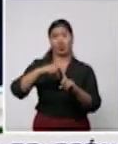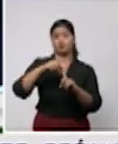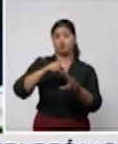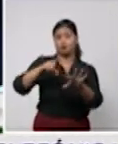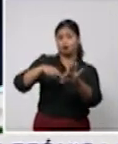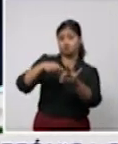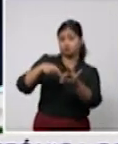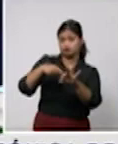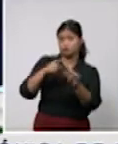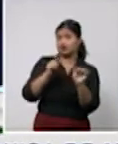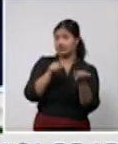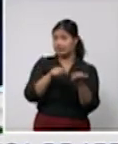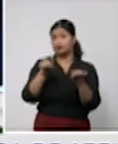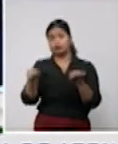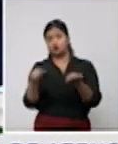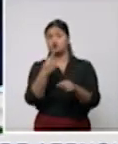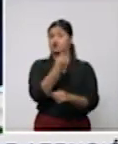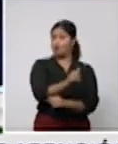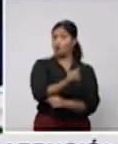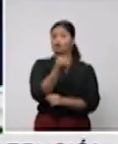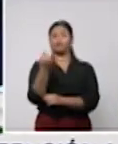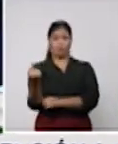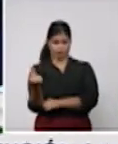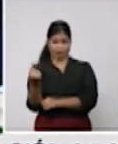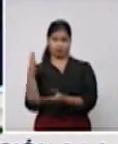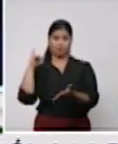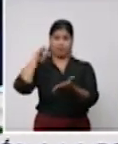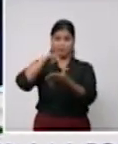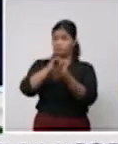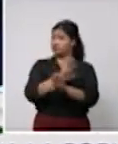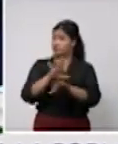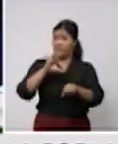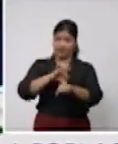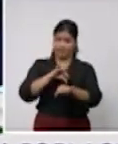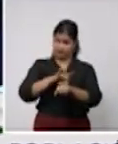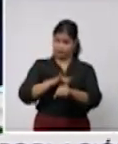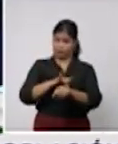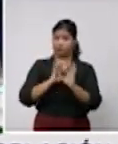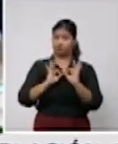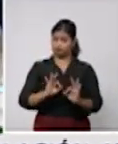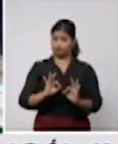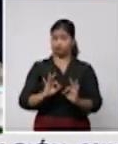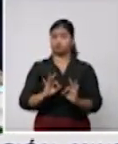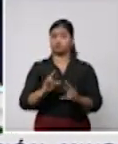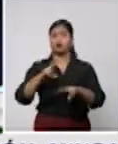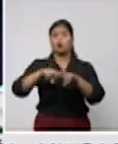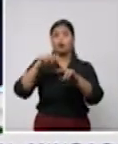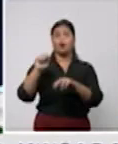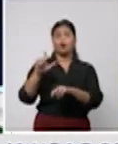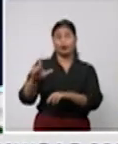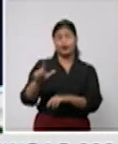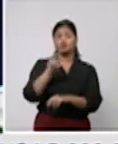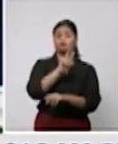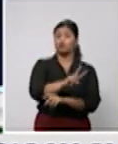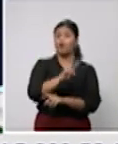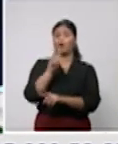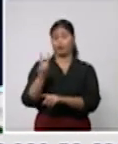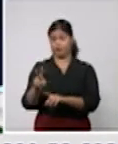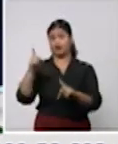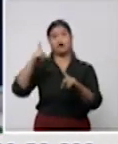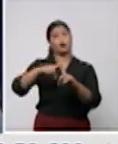reiterate once again that these imported cases were transferred directly from the